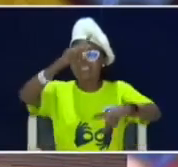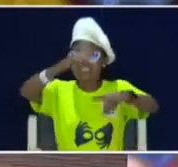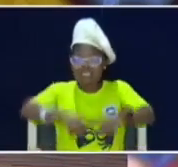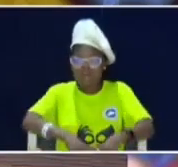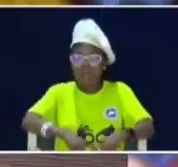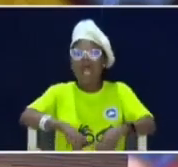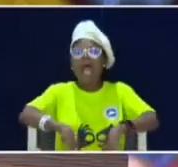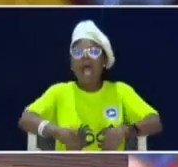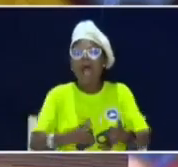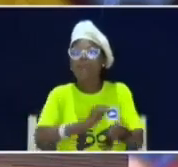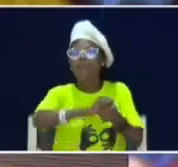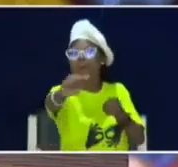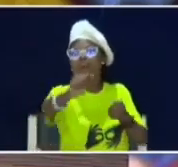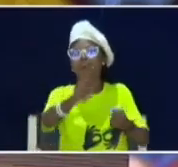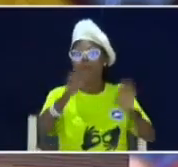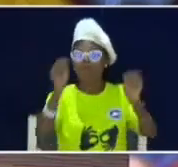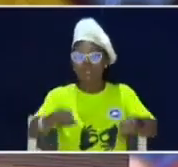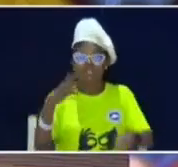far you can see.